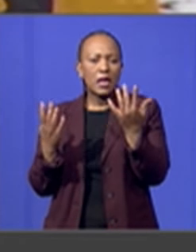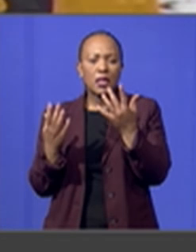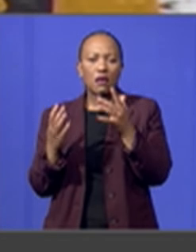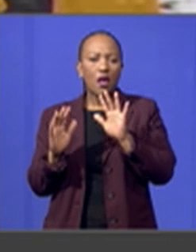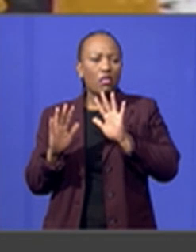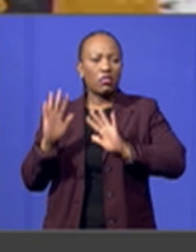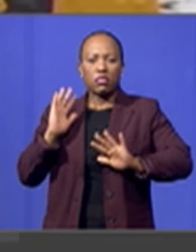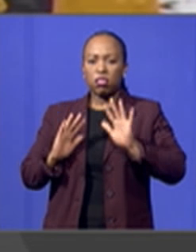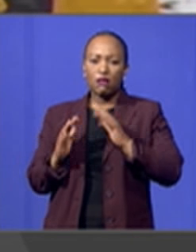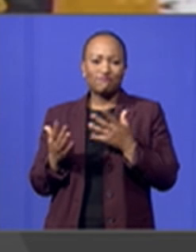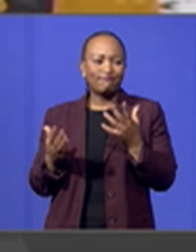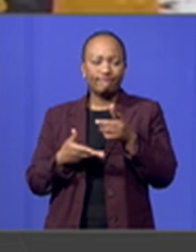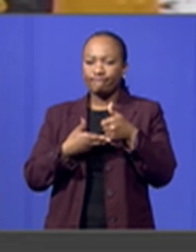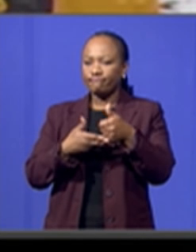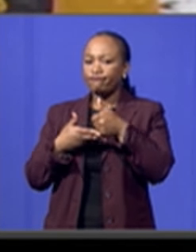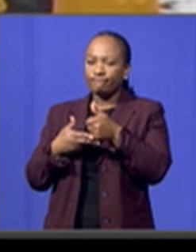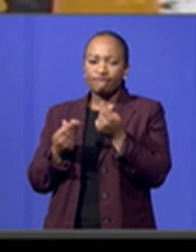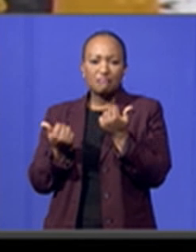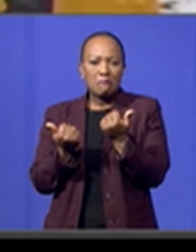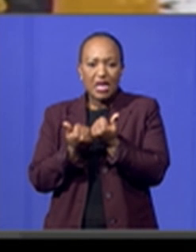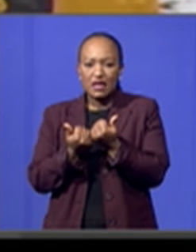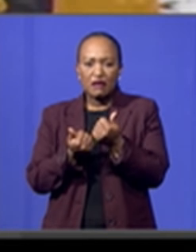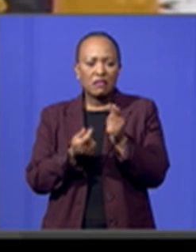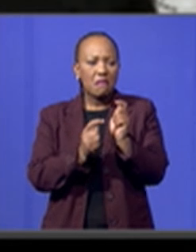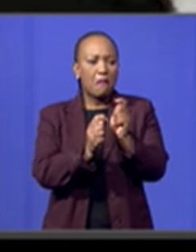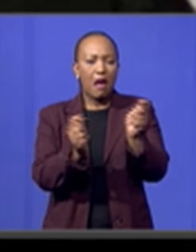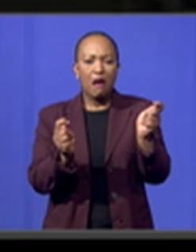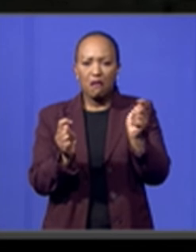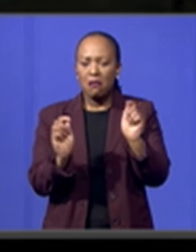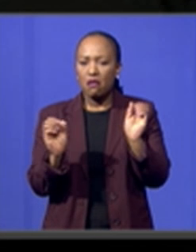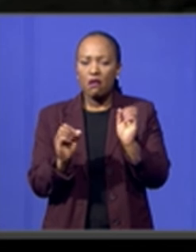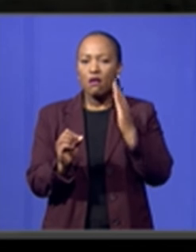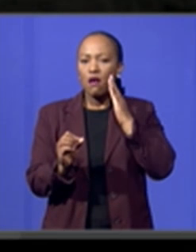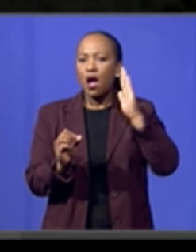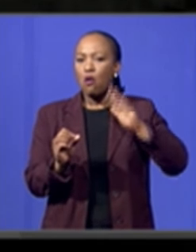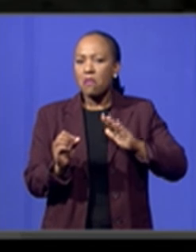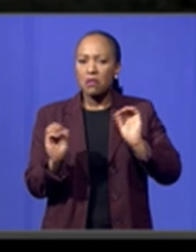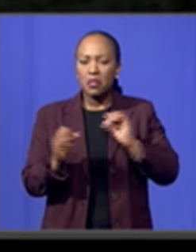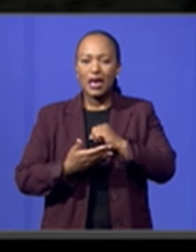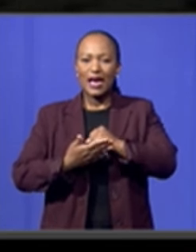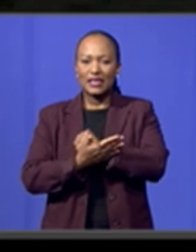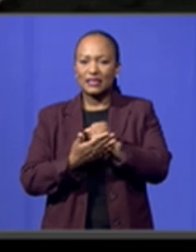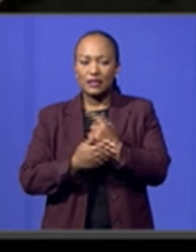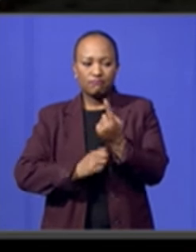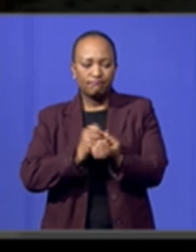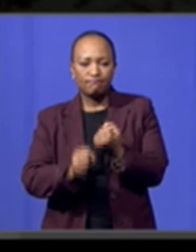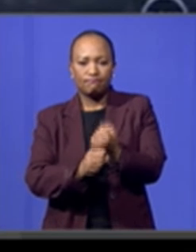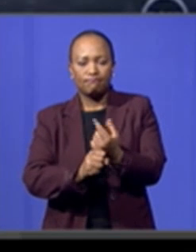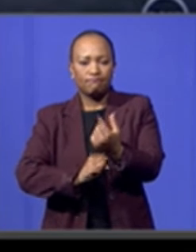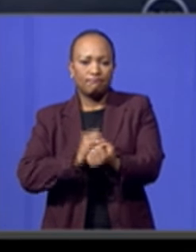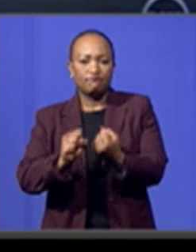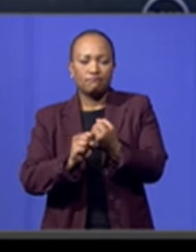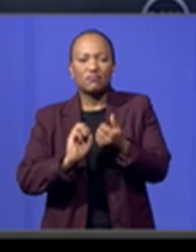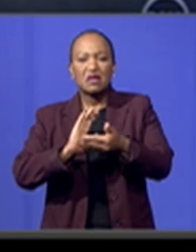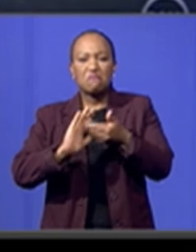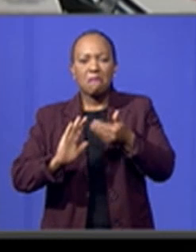naga ba sena thuso ya matlole ba sena manno ebile ikwadiso ya bone e phimotswe mo tshimologong ya ngwaga le ngwaga wa thuto.